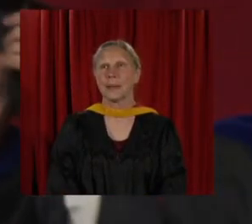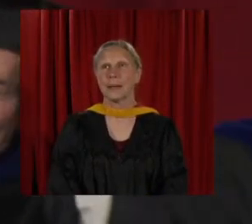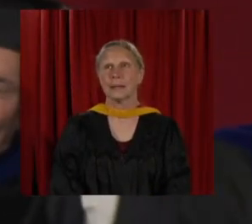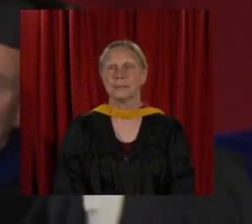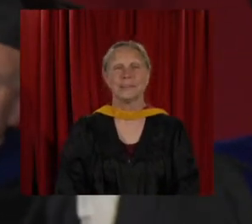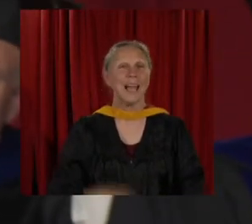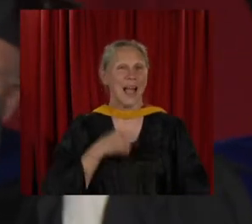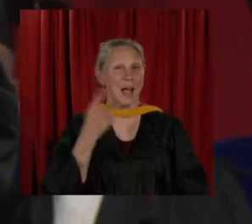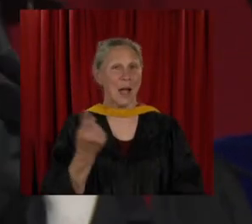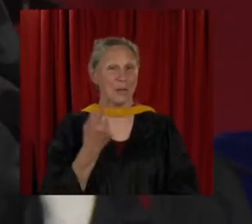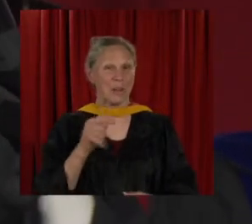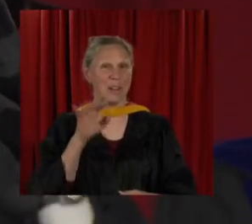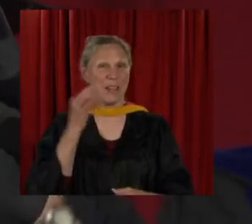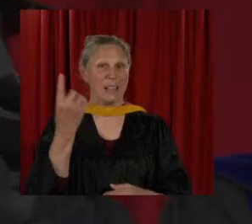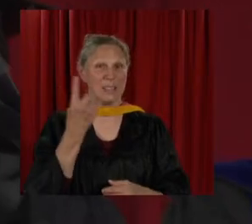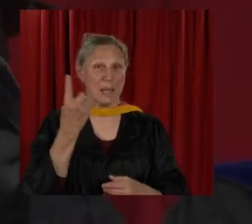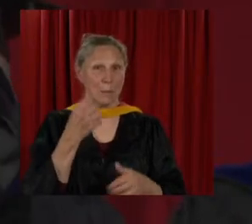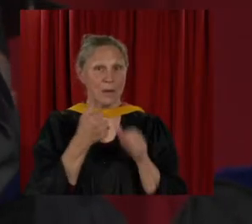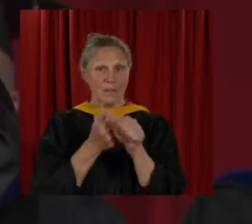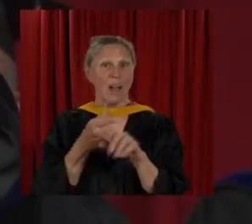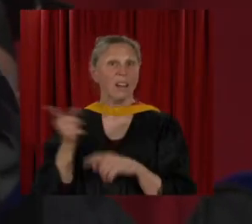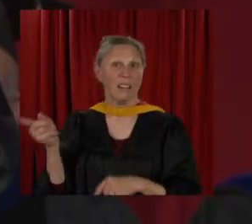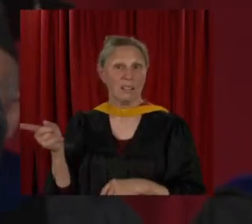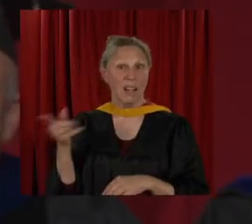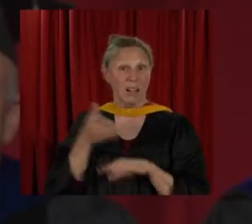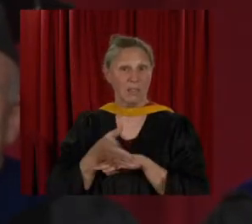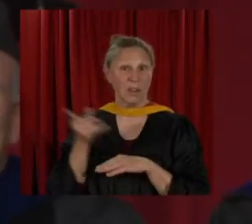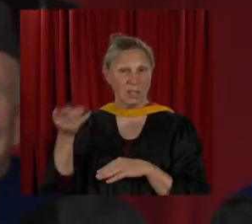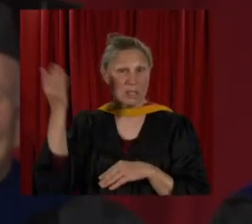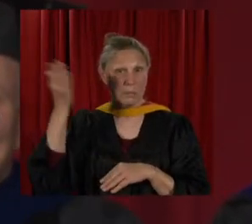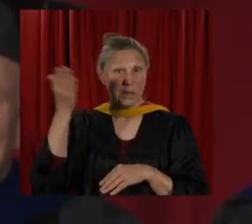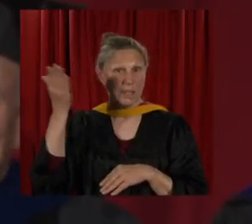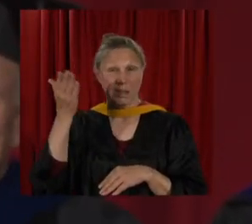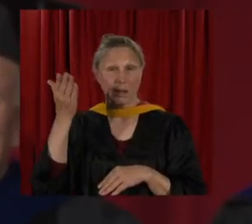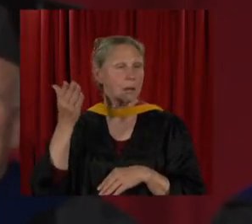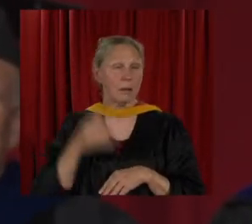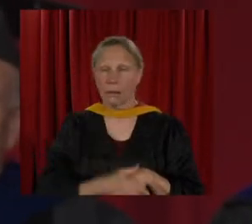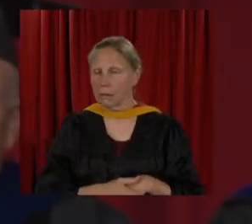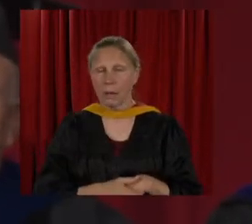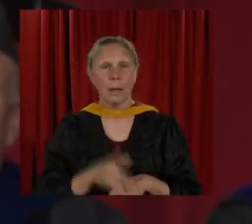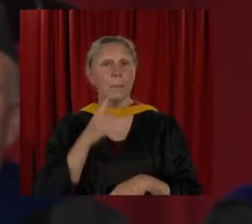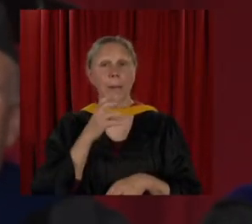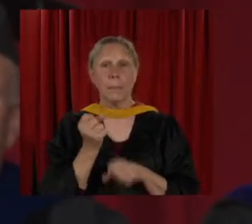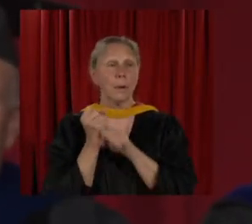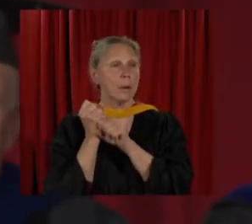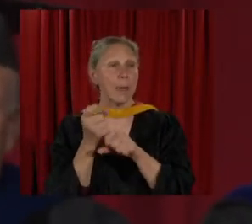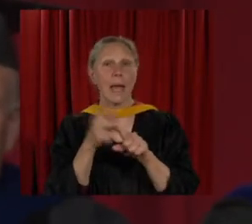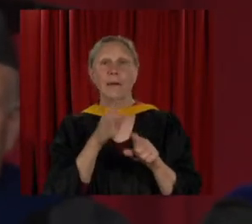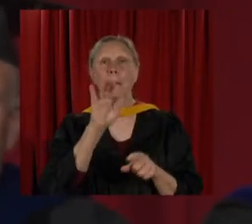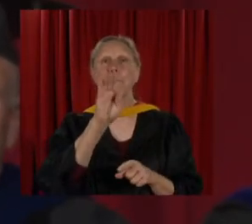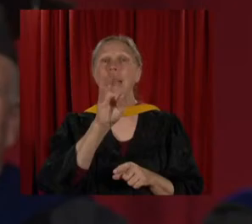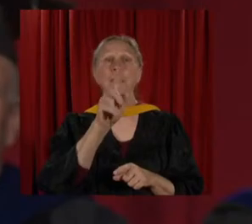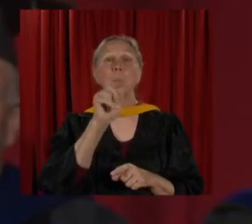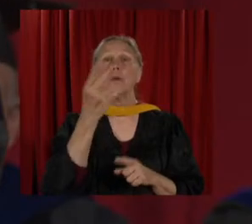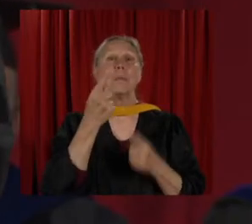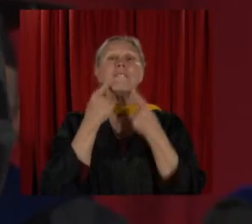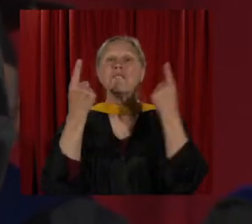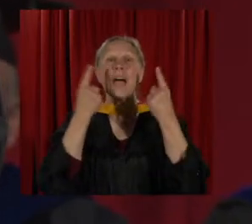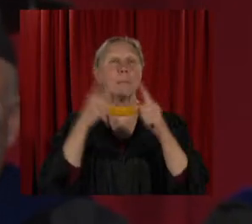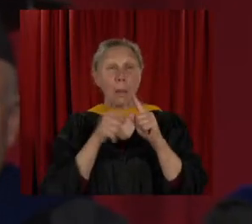I always try to find someone to follow Chancellor Robinson giving speeches. It's like going up to bat after Babe Ruth or something, you